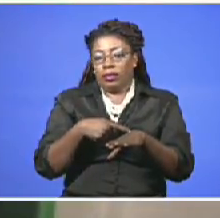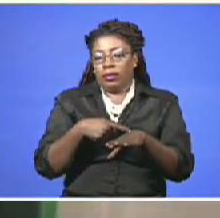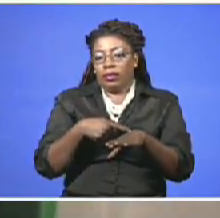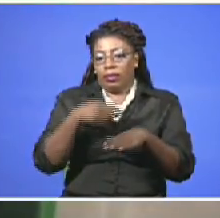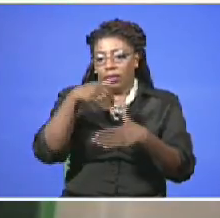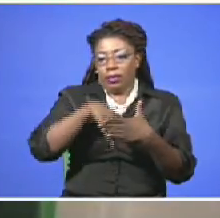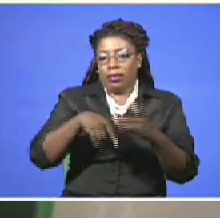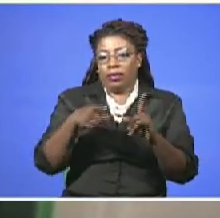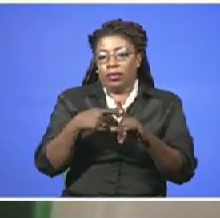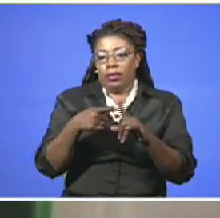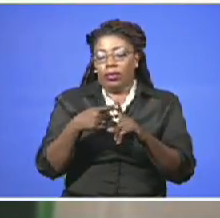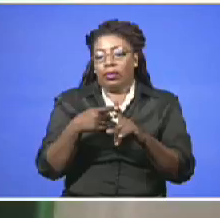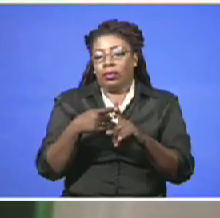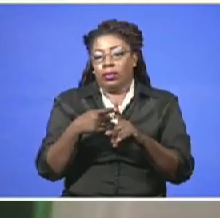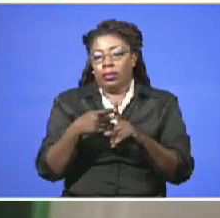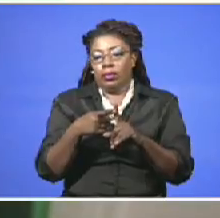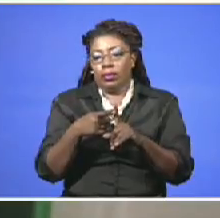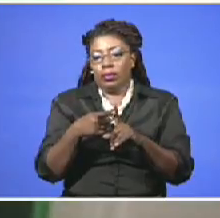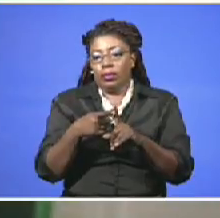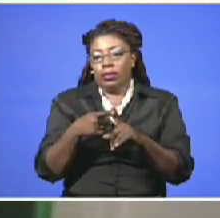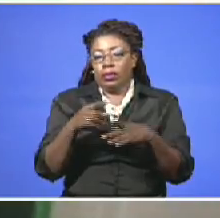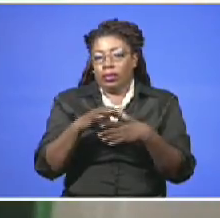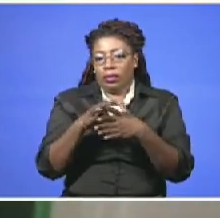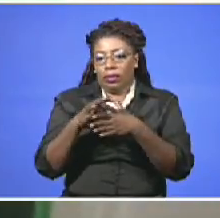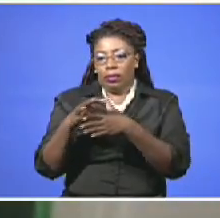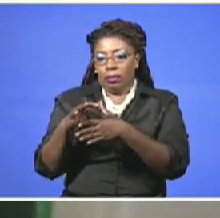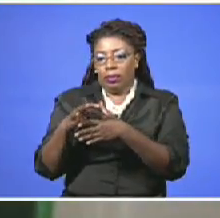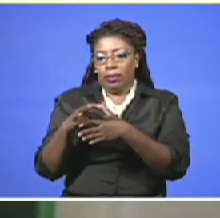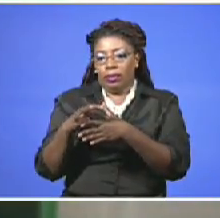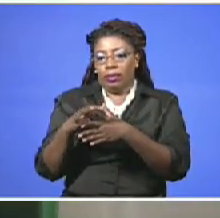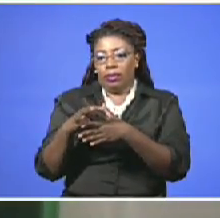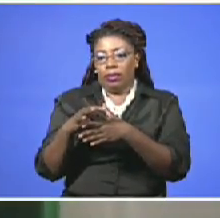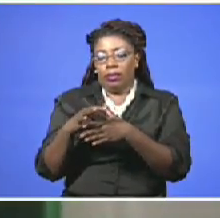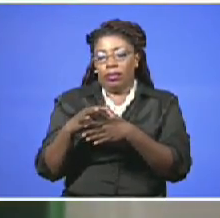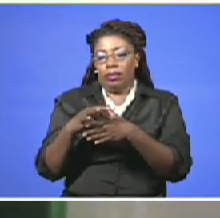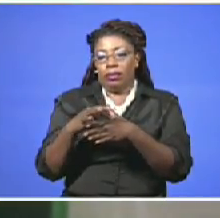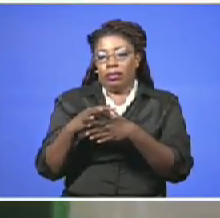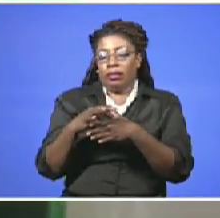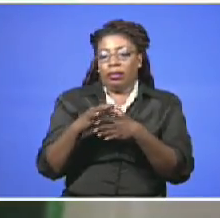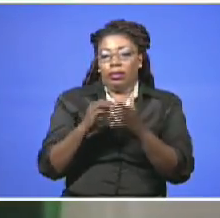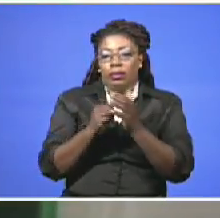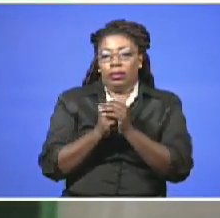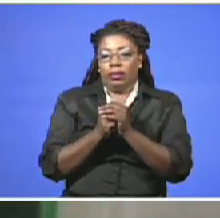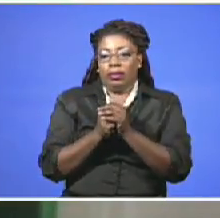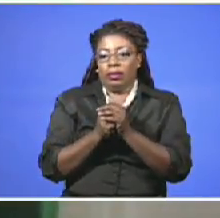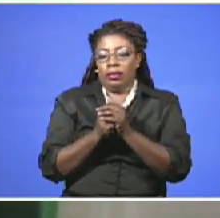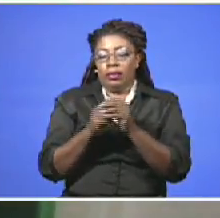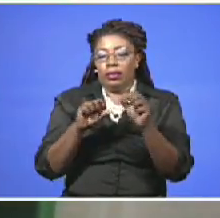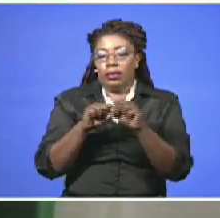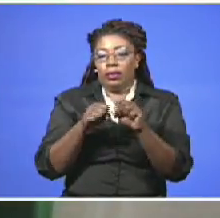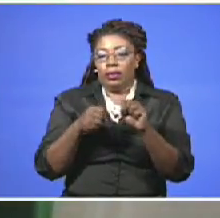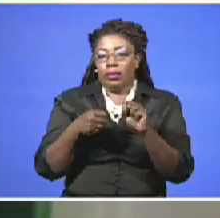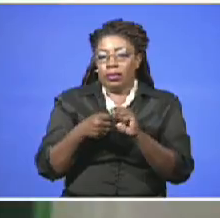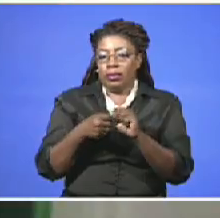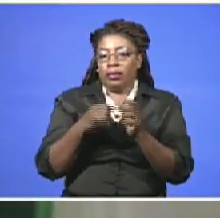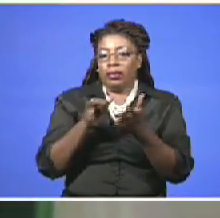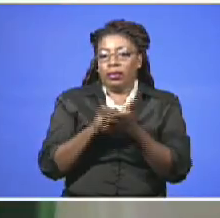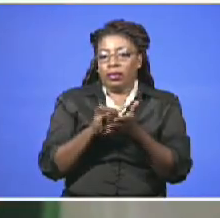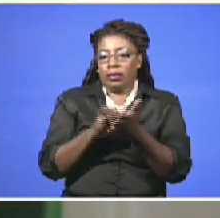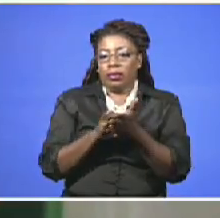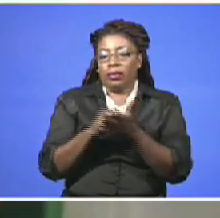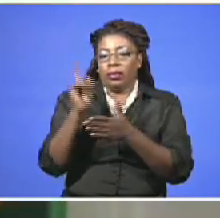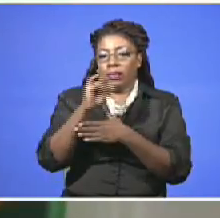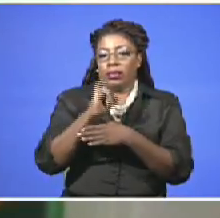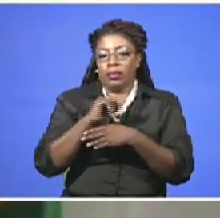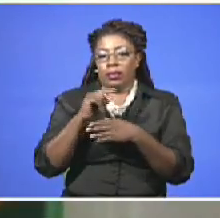chemicals into the meat source, antibiotics and those kinds of things. So that's where I would